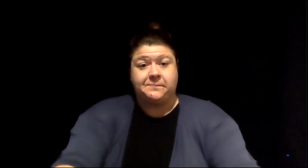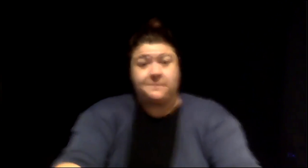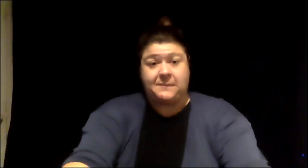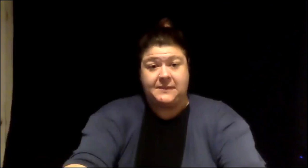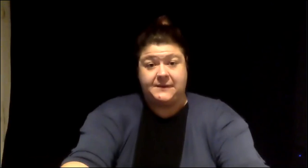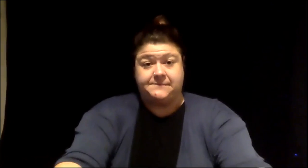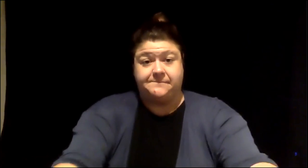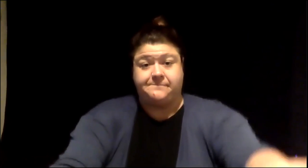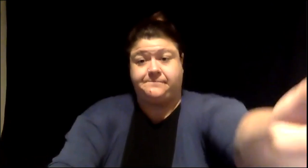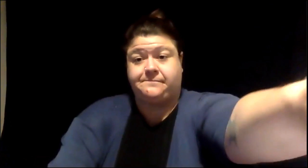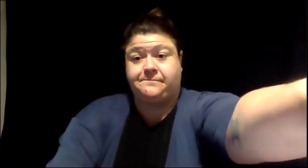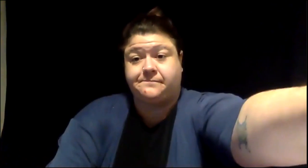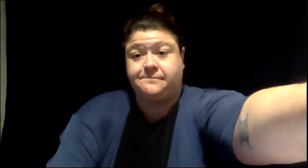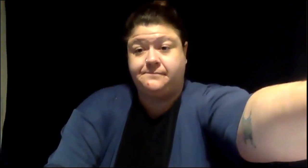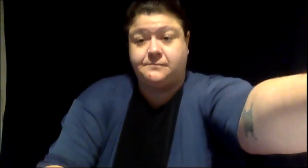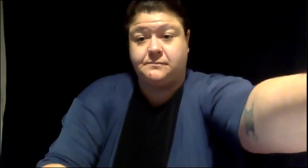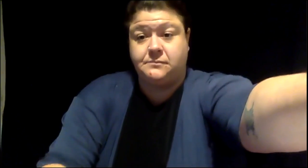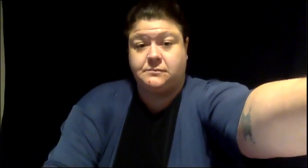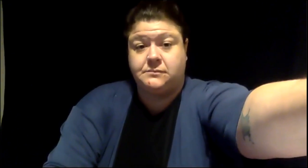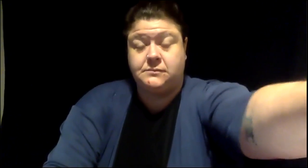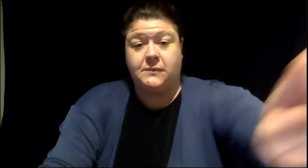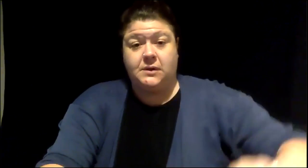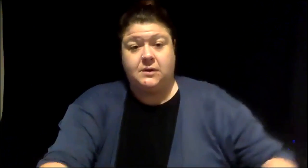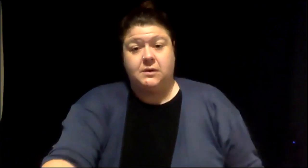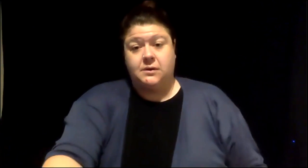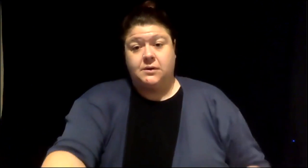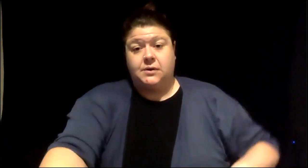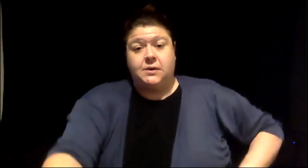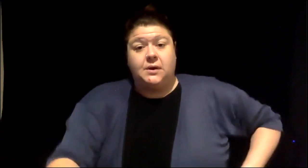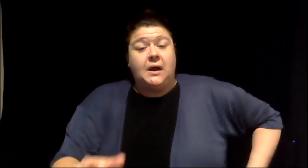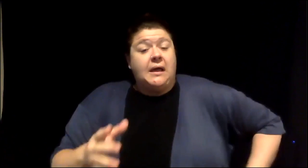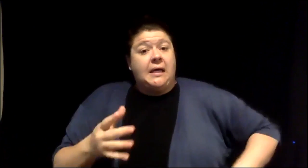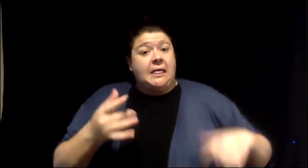this week, let's see, I have some announcements to make.